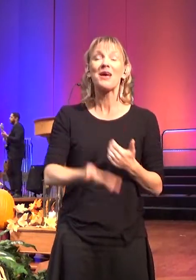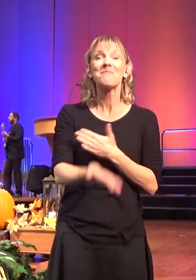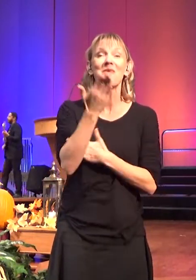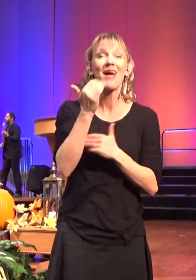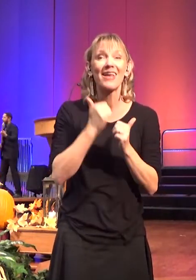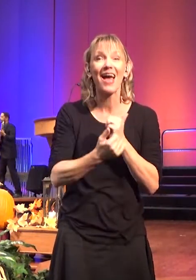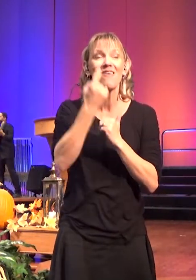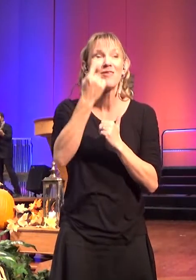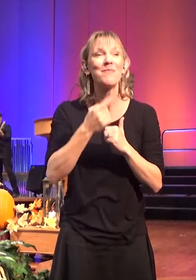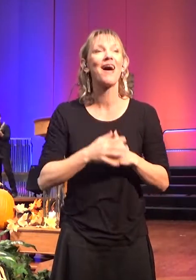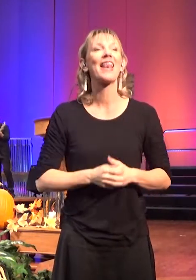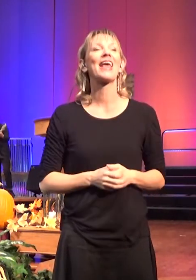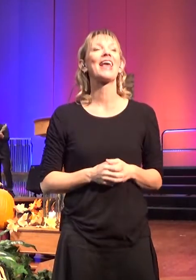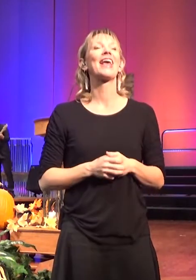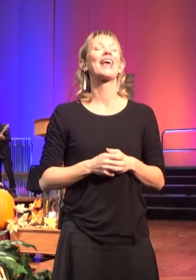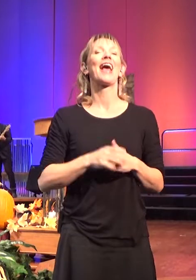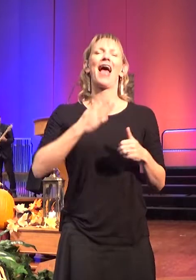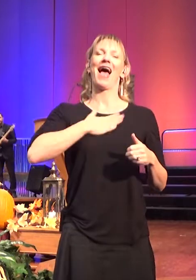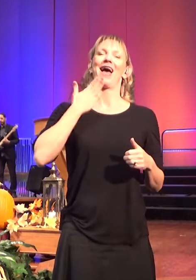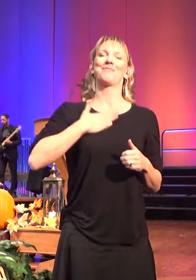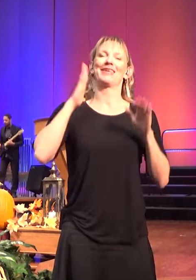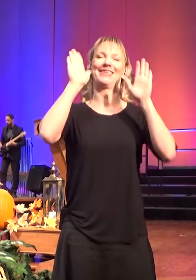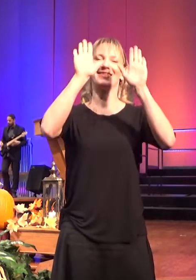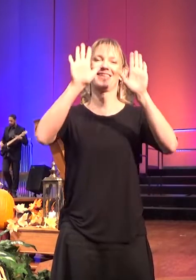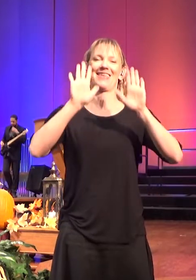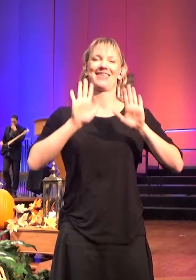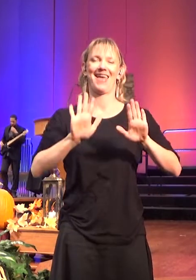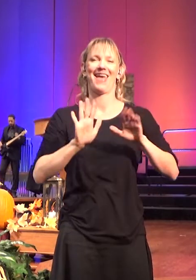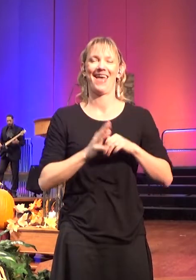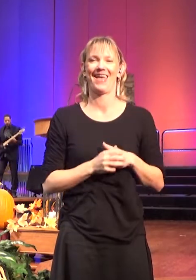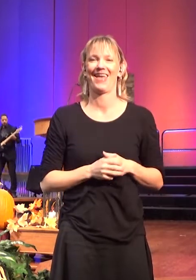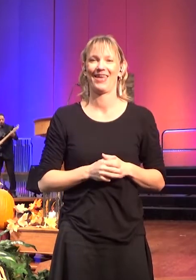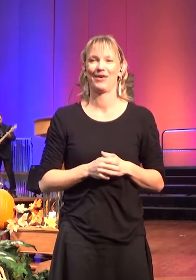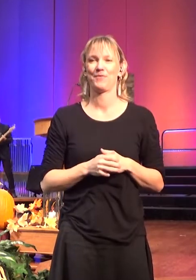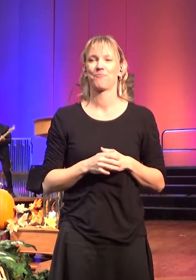Good morning, everybody. Happy Sunday.